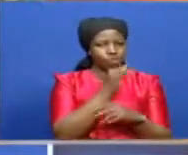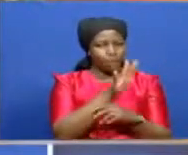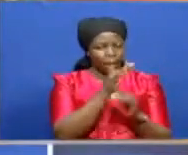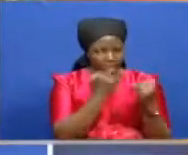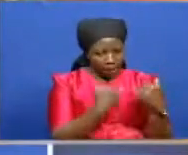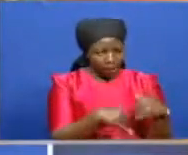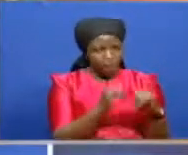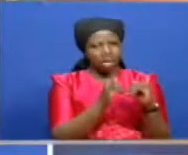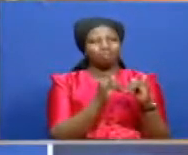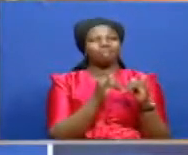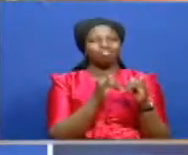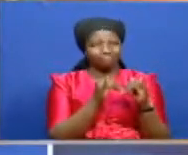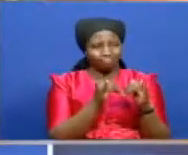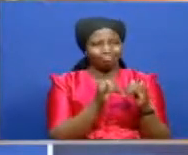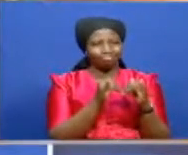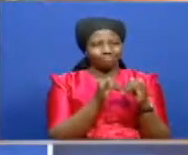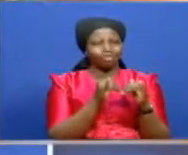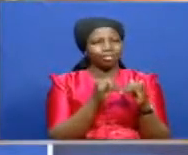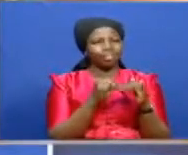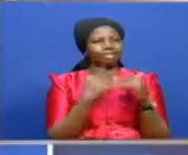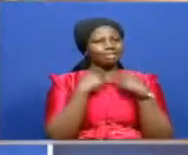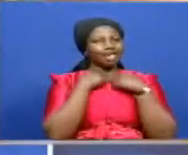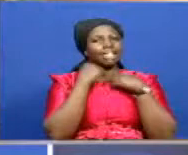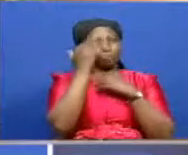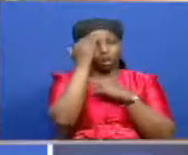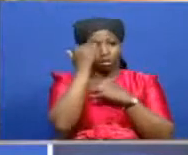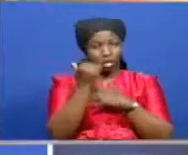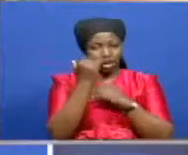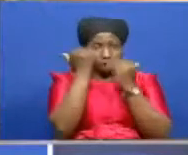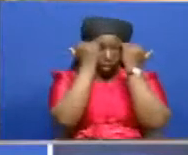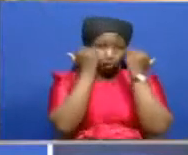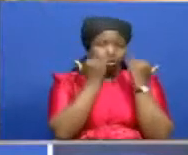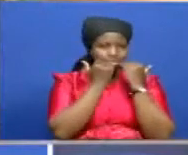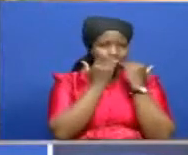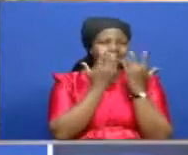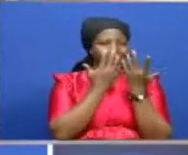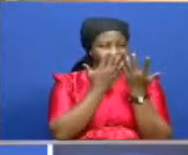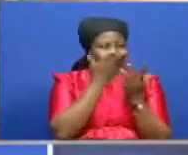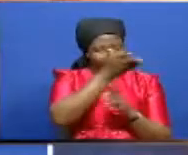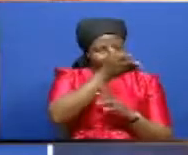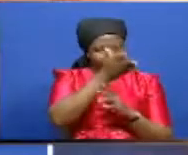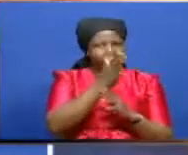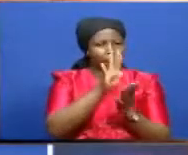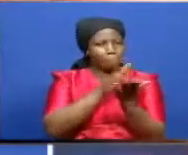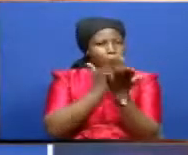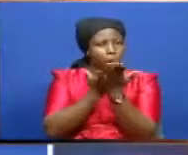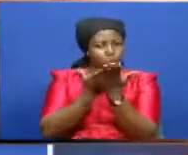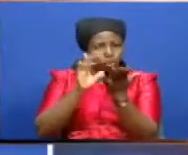been stayed by the court, proposes the reduction of salaries for doctors and nurses.